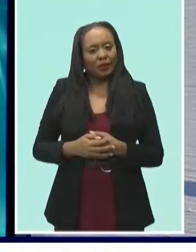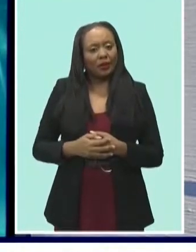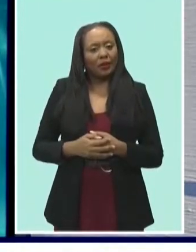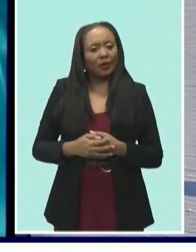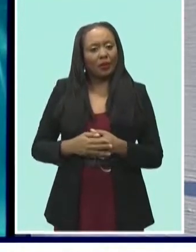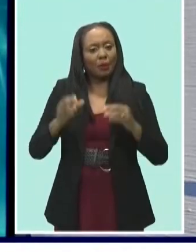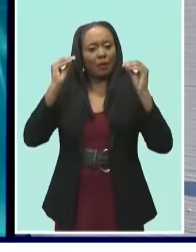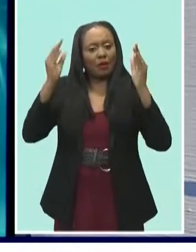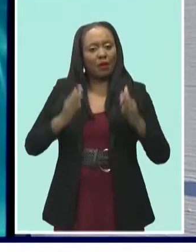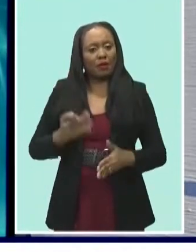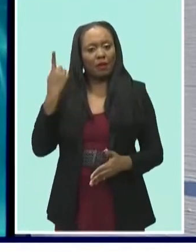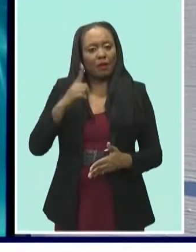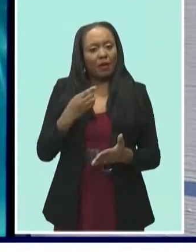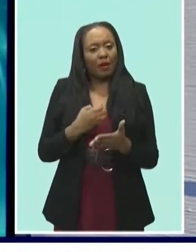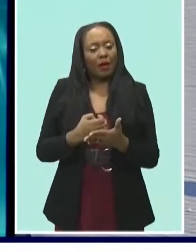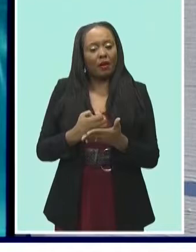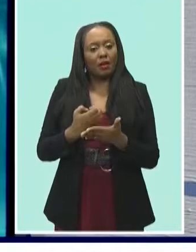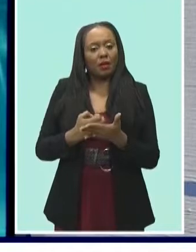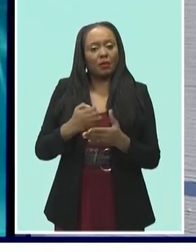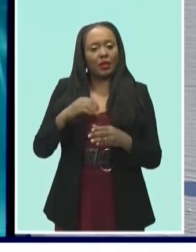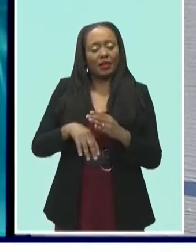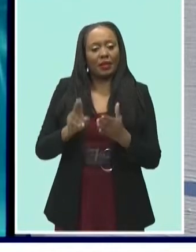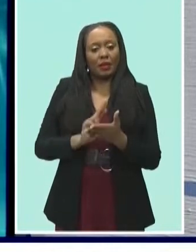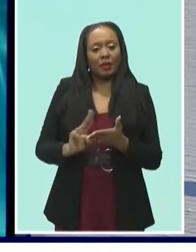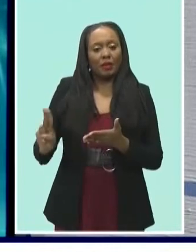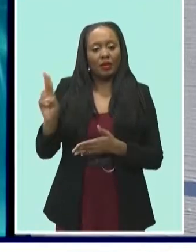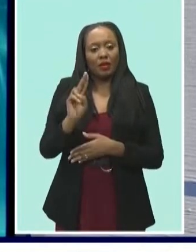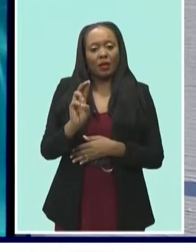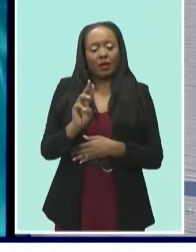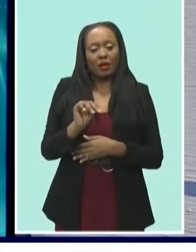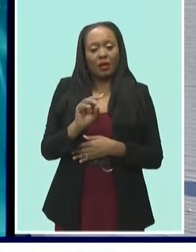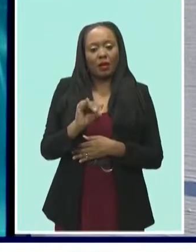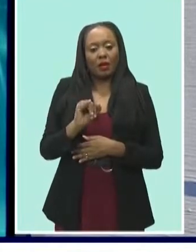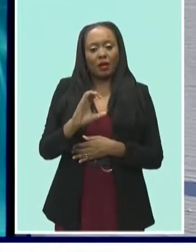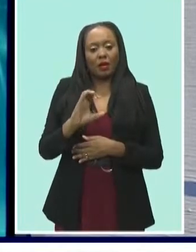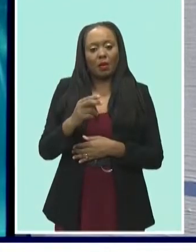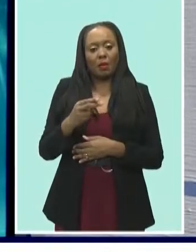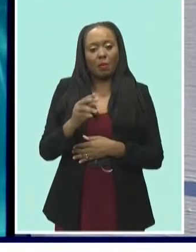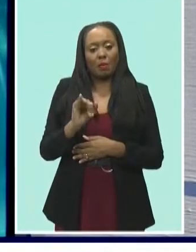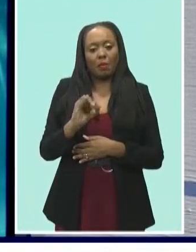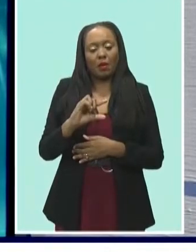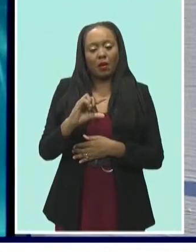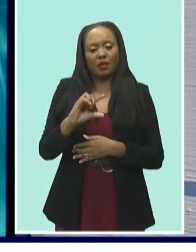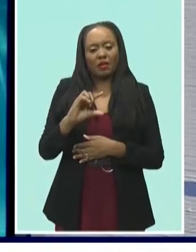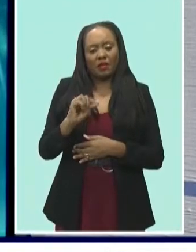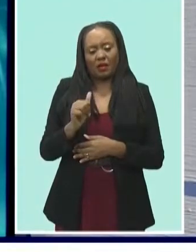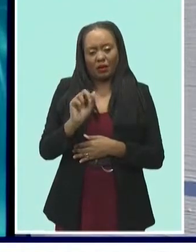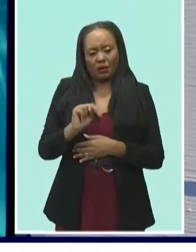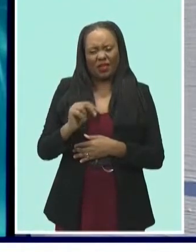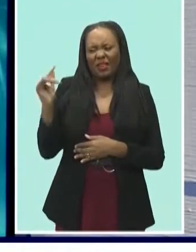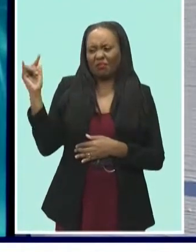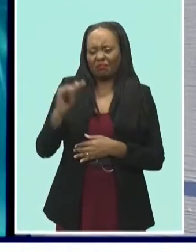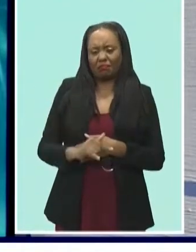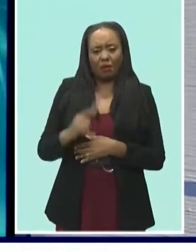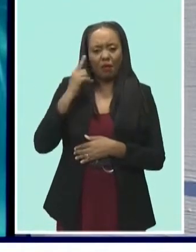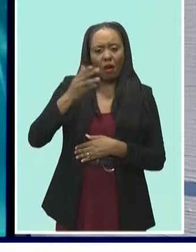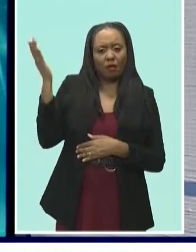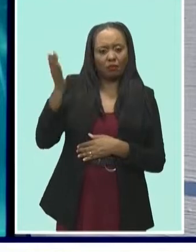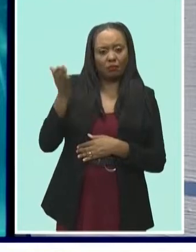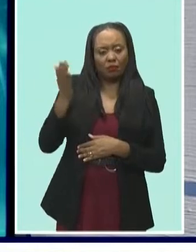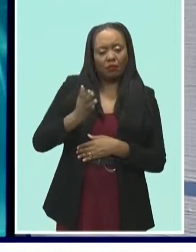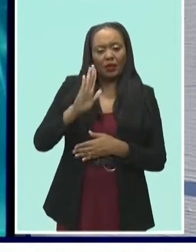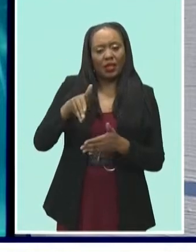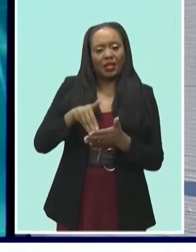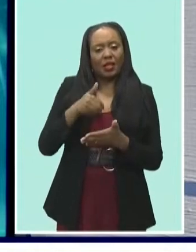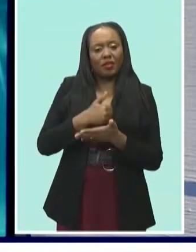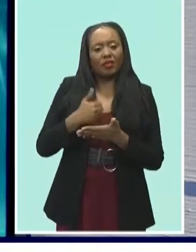at the University of Michigan, Dr. Linda Tissar, who is the Central Bank of Barbados' 6th Distinguished Visiting Fellow for the Caribbean